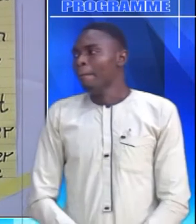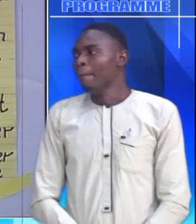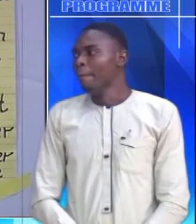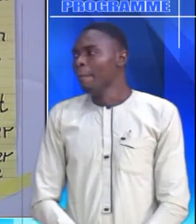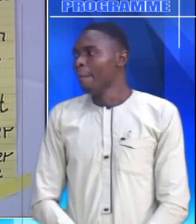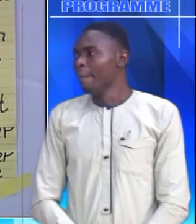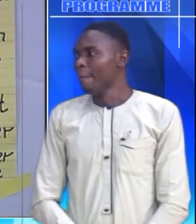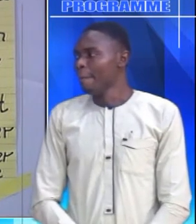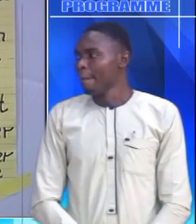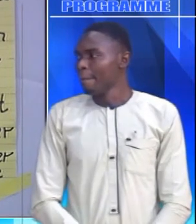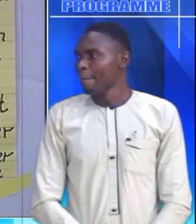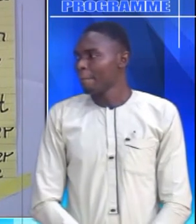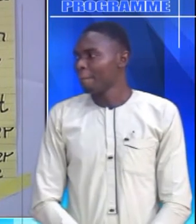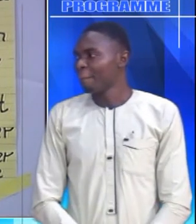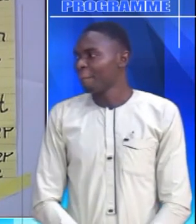See the